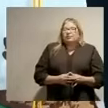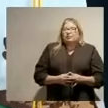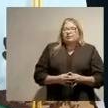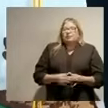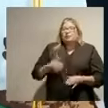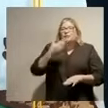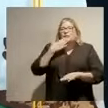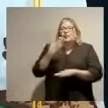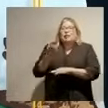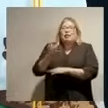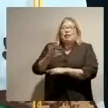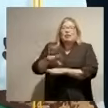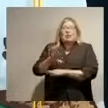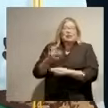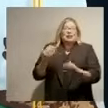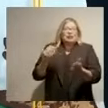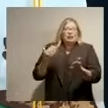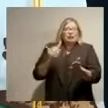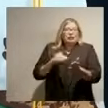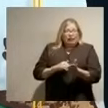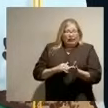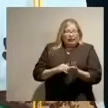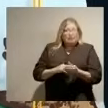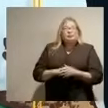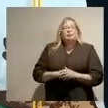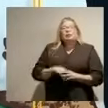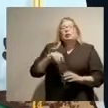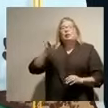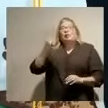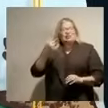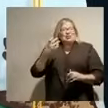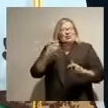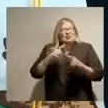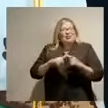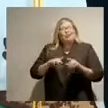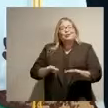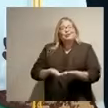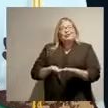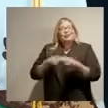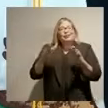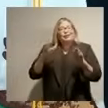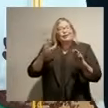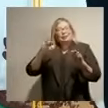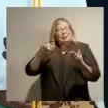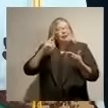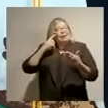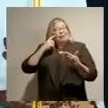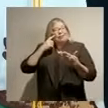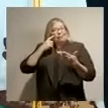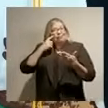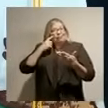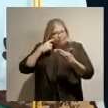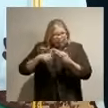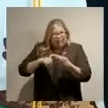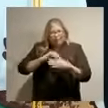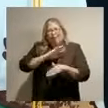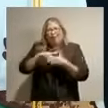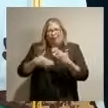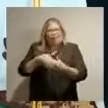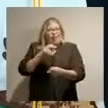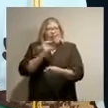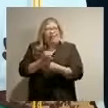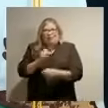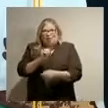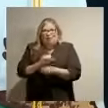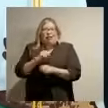Good afternoon again. First, would like to start by acknowledging all of the hard work that our